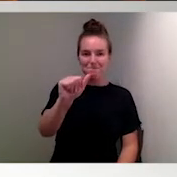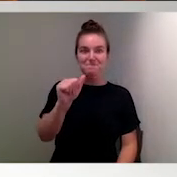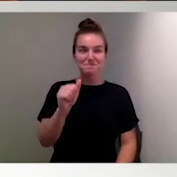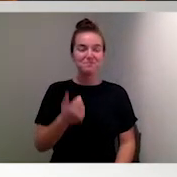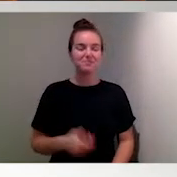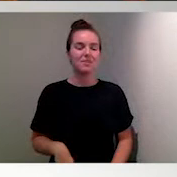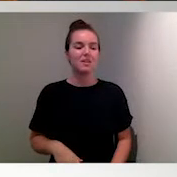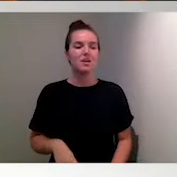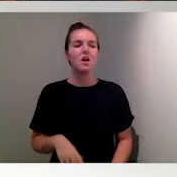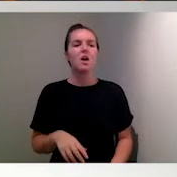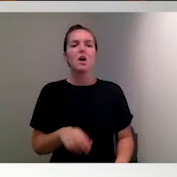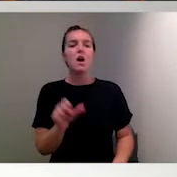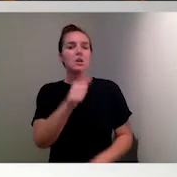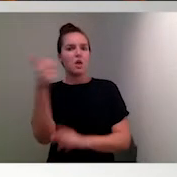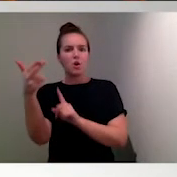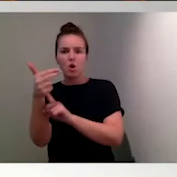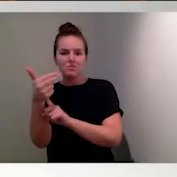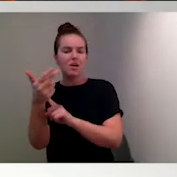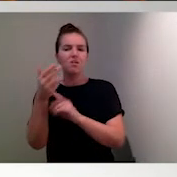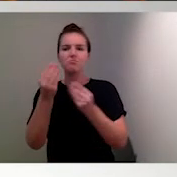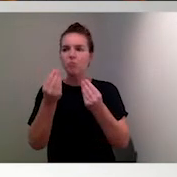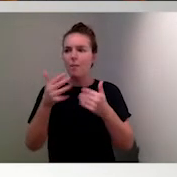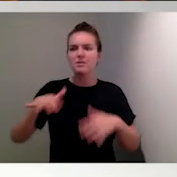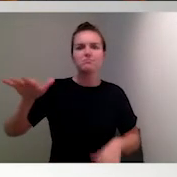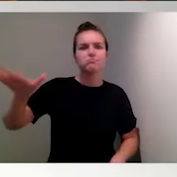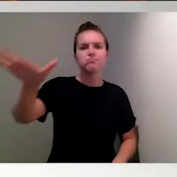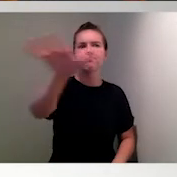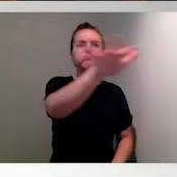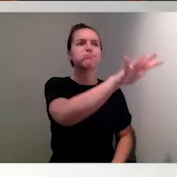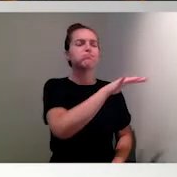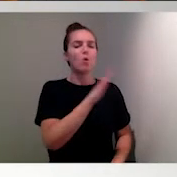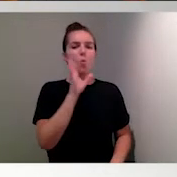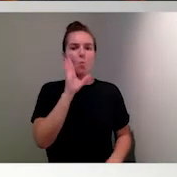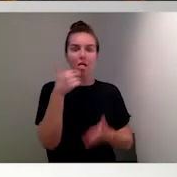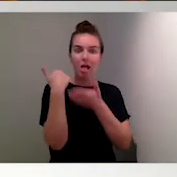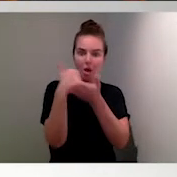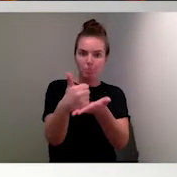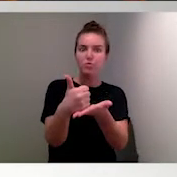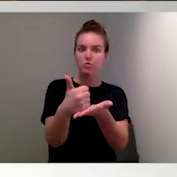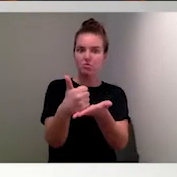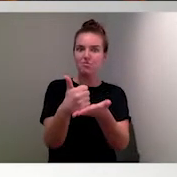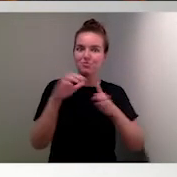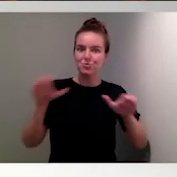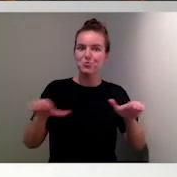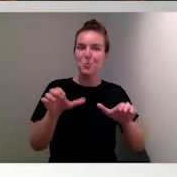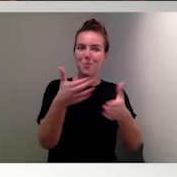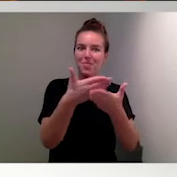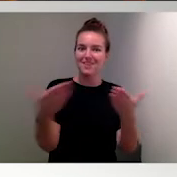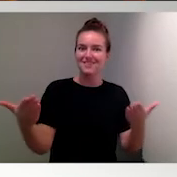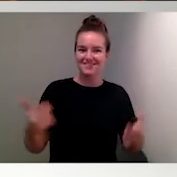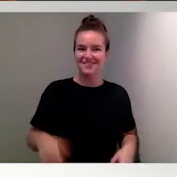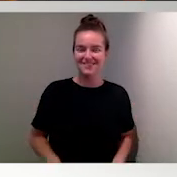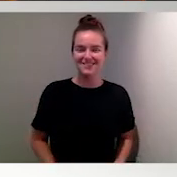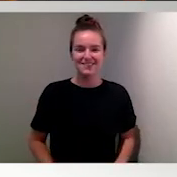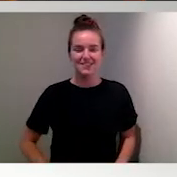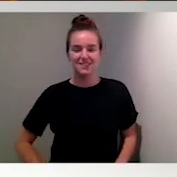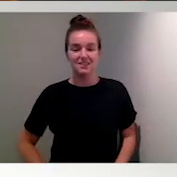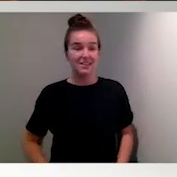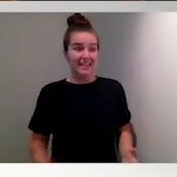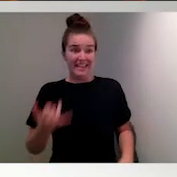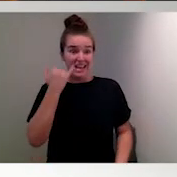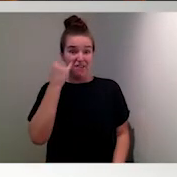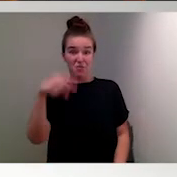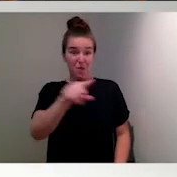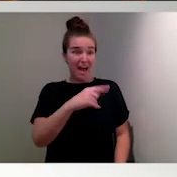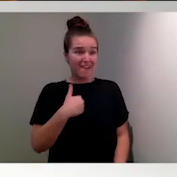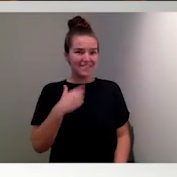the world that will help you do these things, even if you have a disability. It's absolutely amazing.